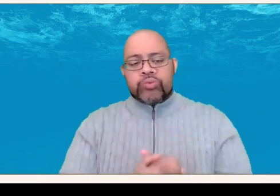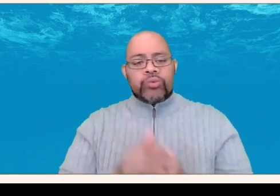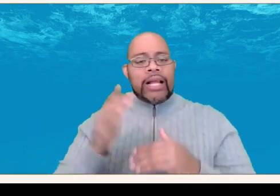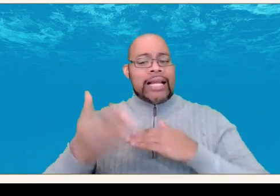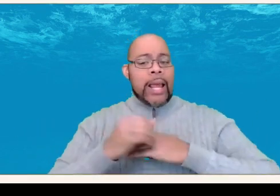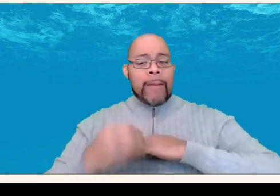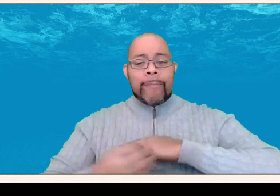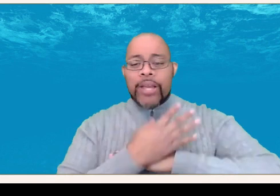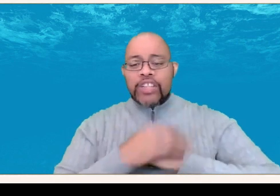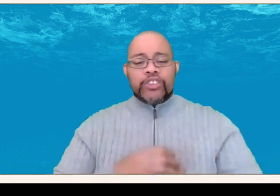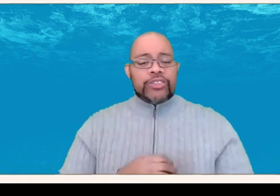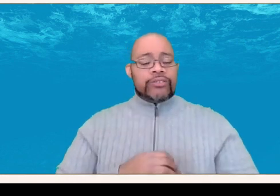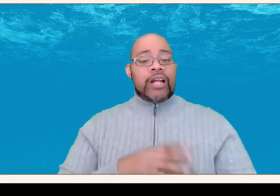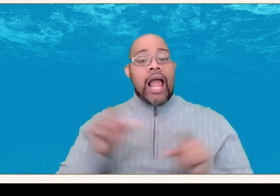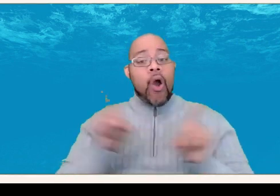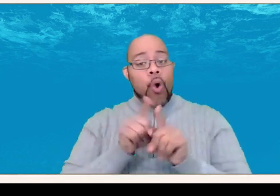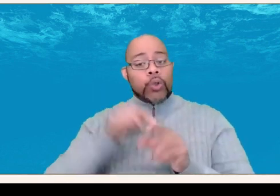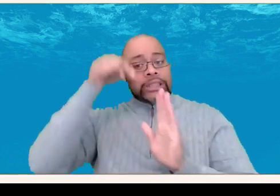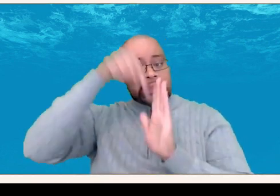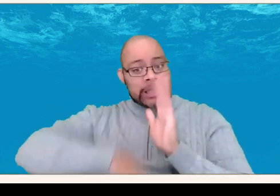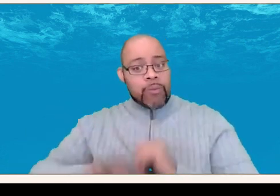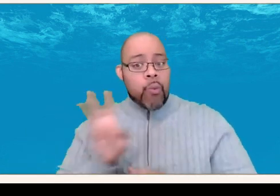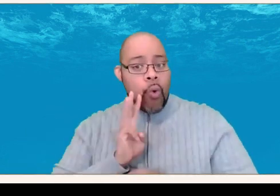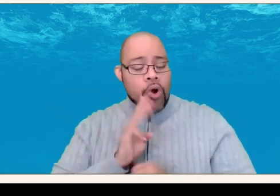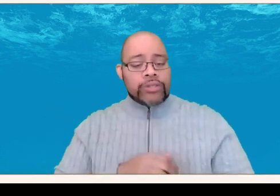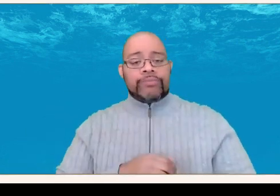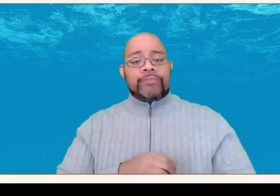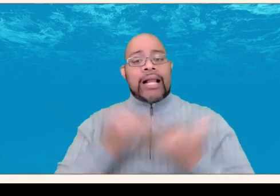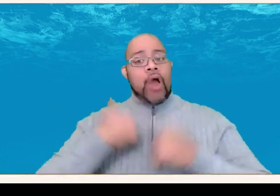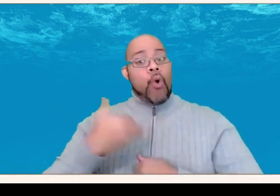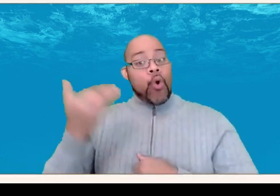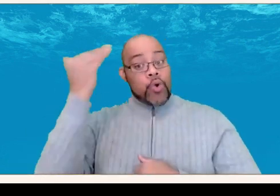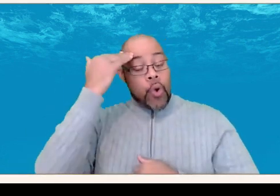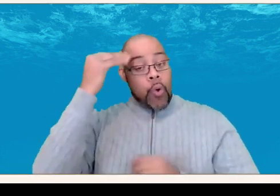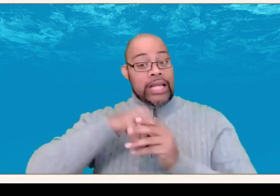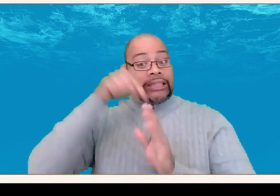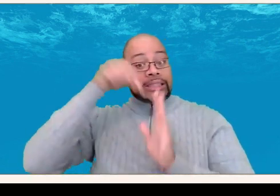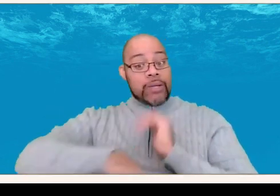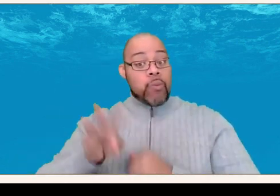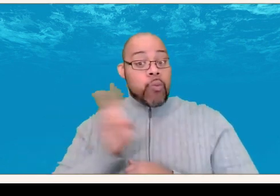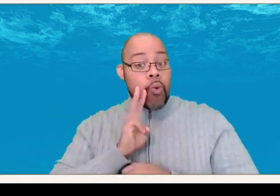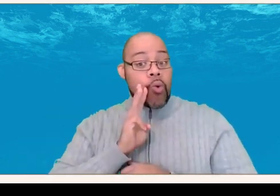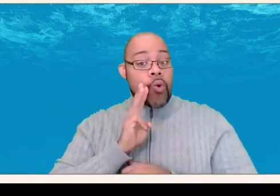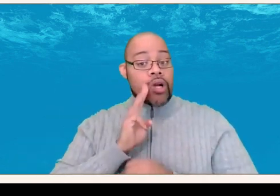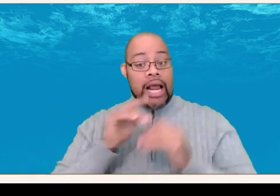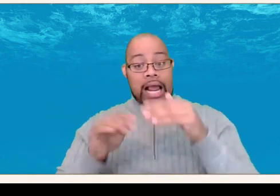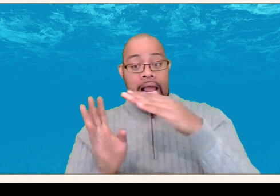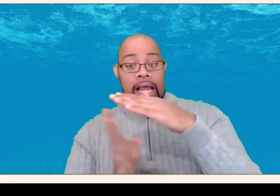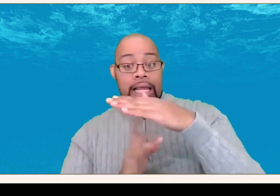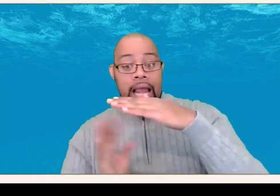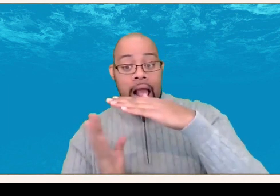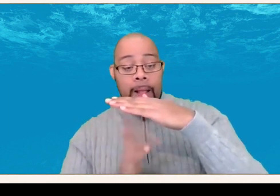as on beaches and in the deep sea. And now we know that in the deep sea, these kelp